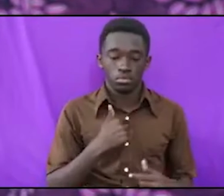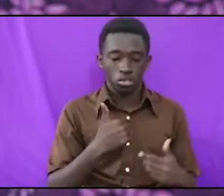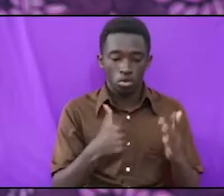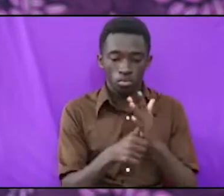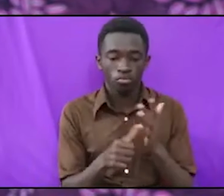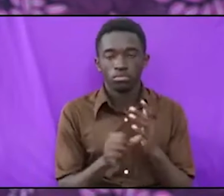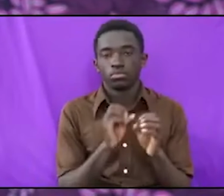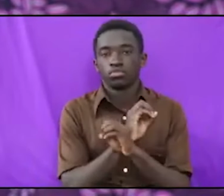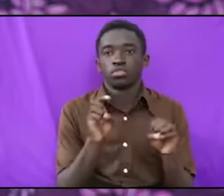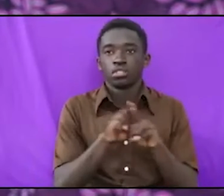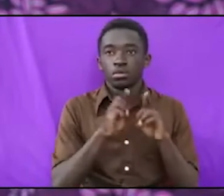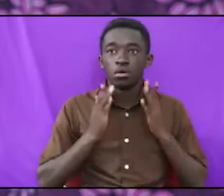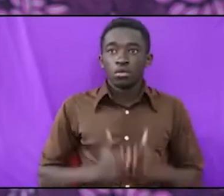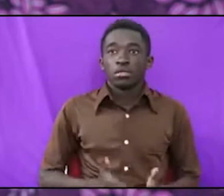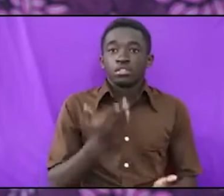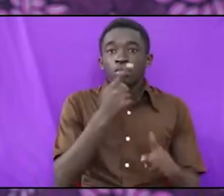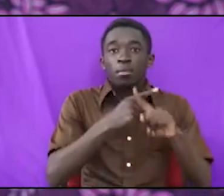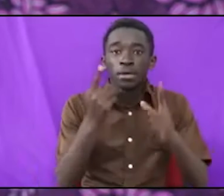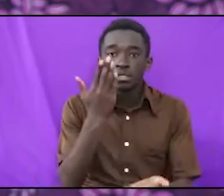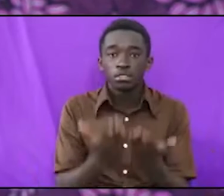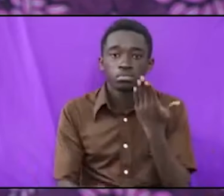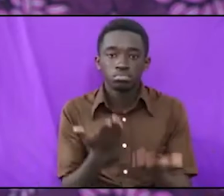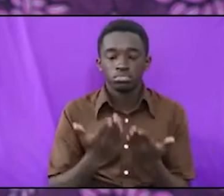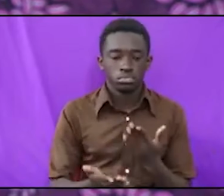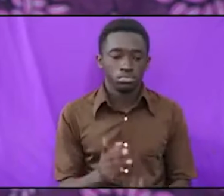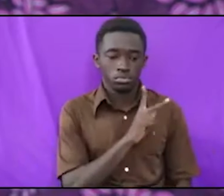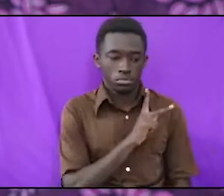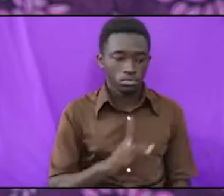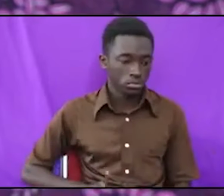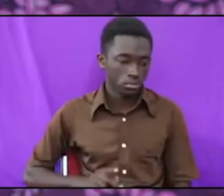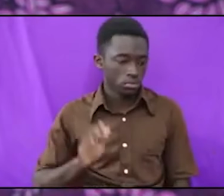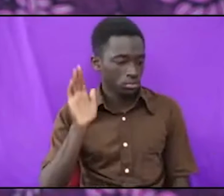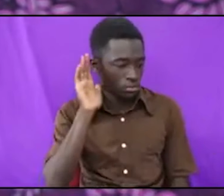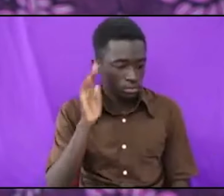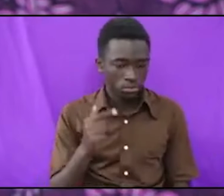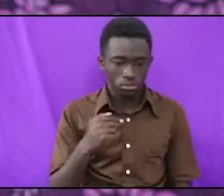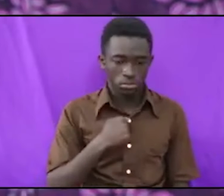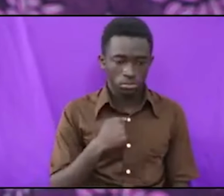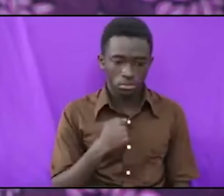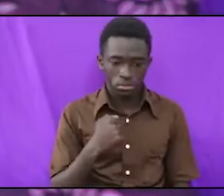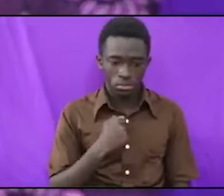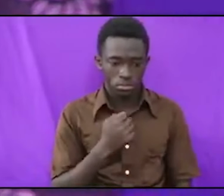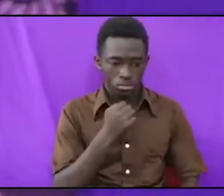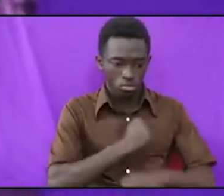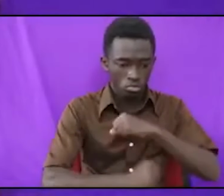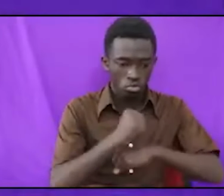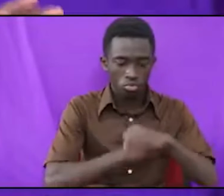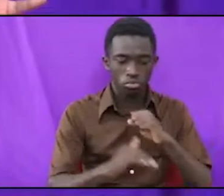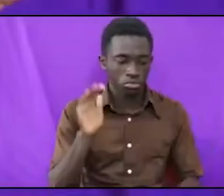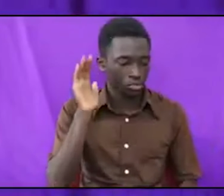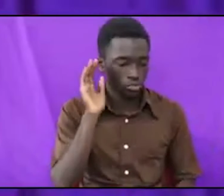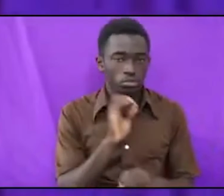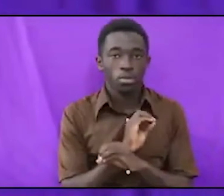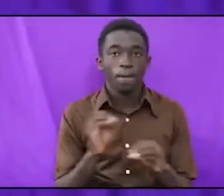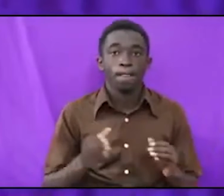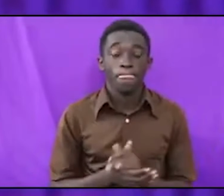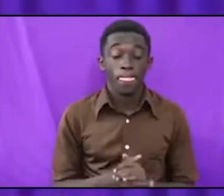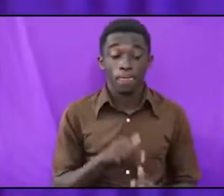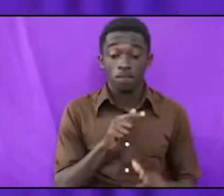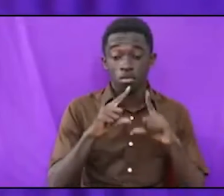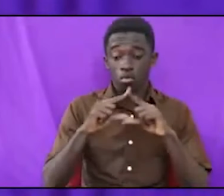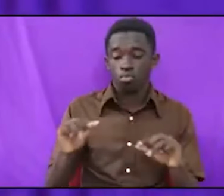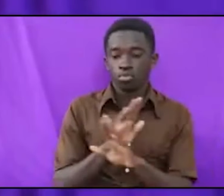person, but suppose the king hears that I'm not doing what I was told to do. He tells him, don't worry, give us